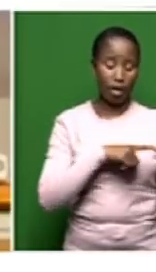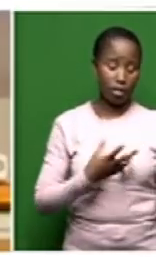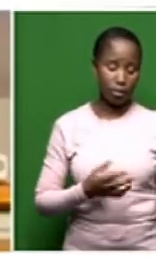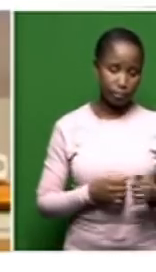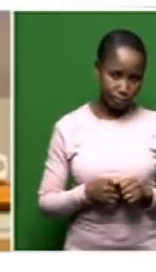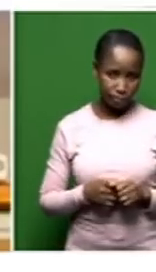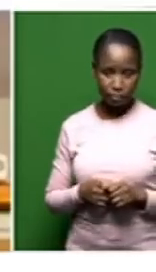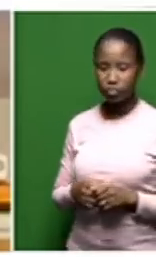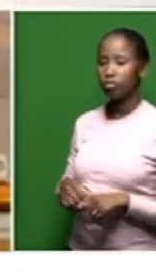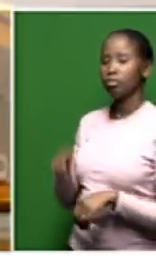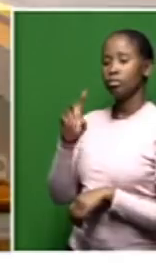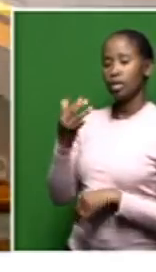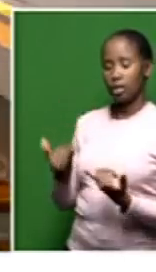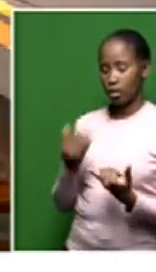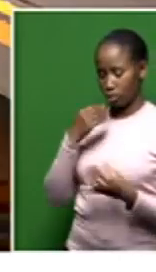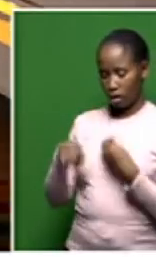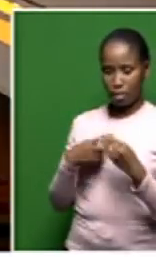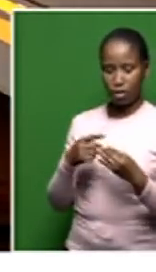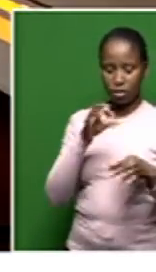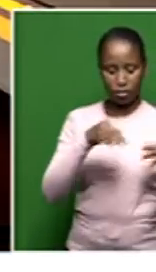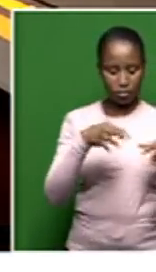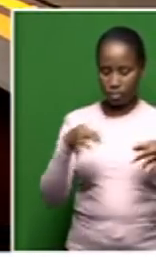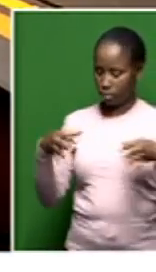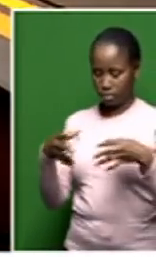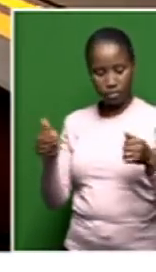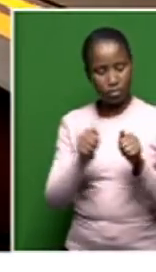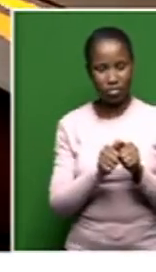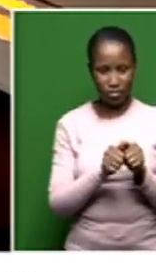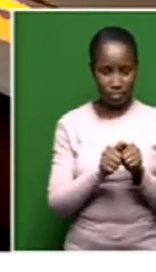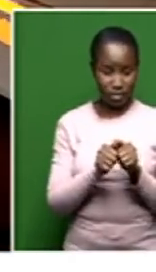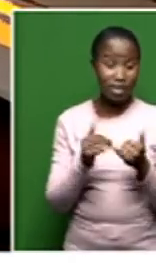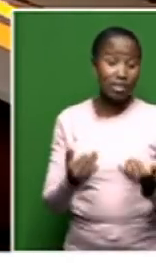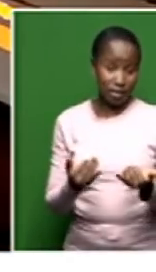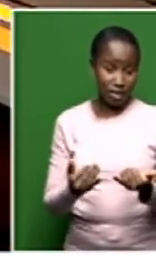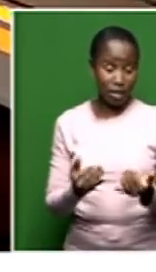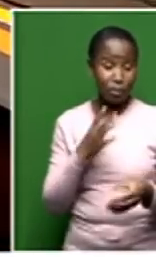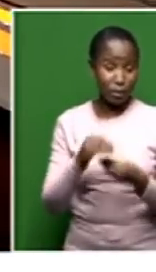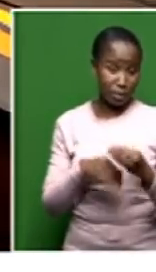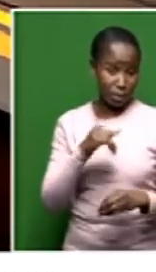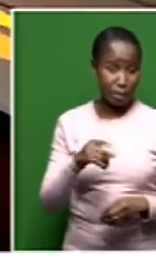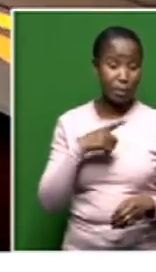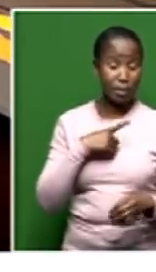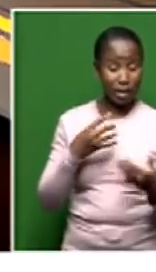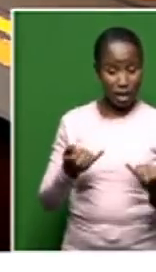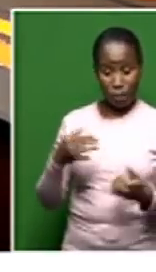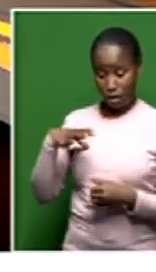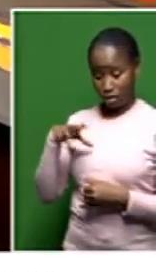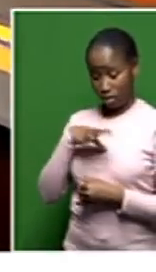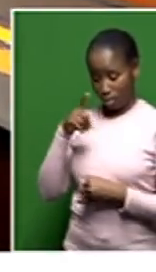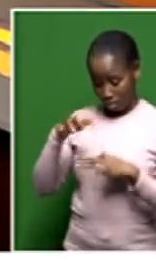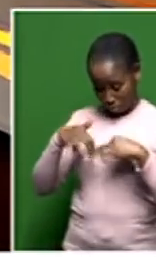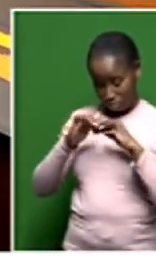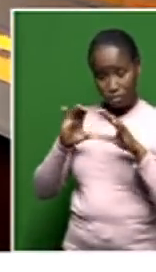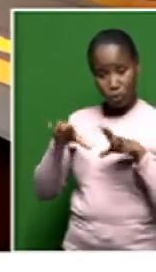So coalition and coalition talks is what it's moved to now, because those councils have to be formed. They have to